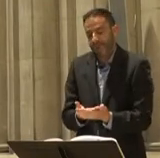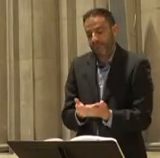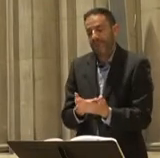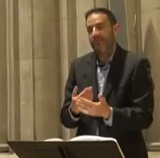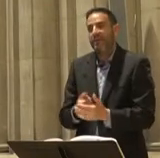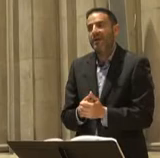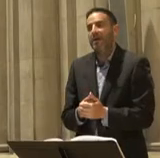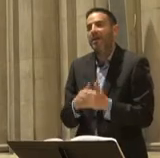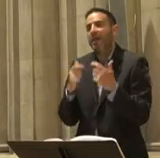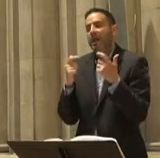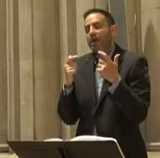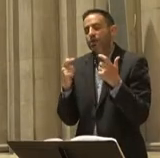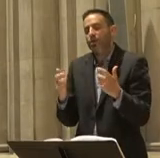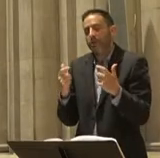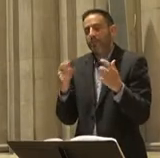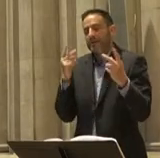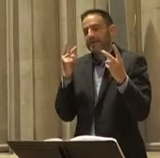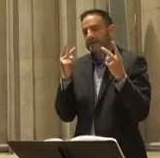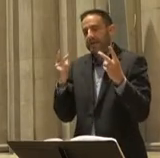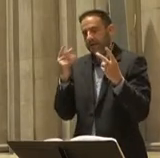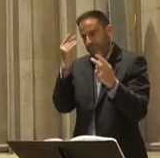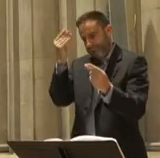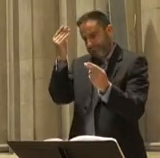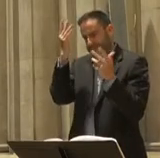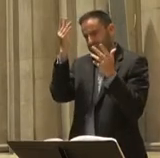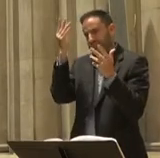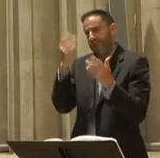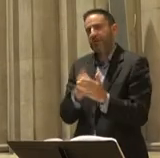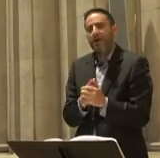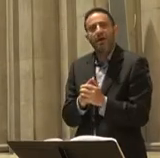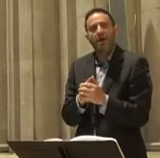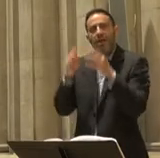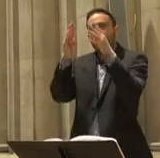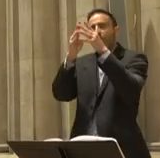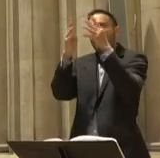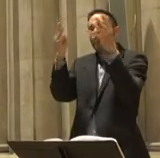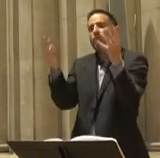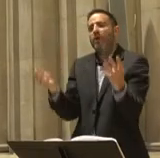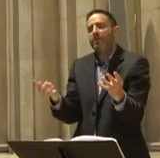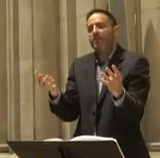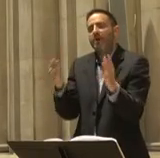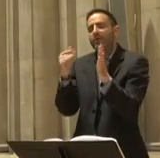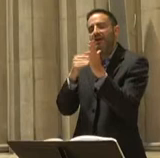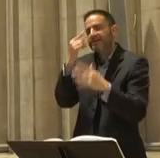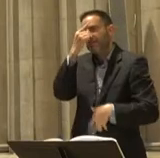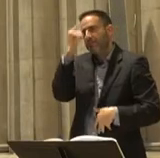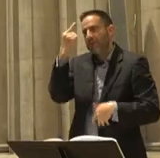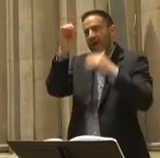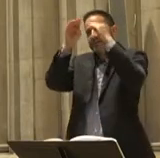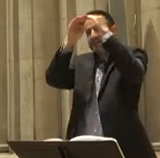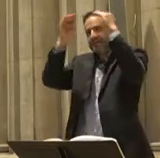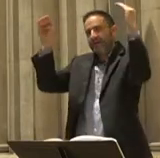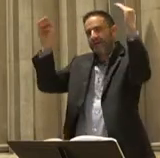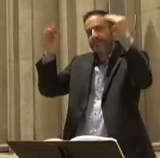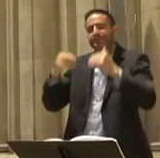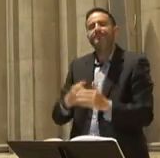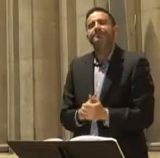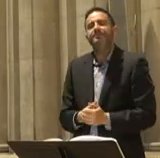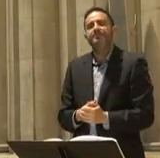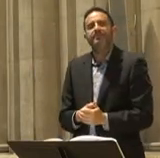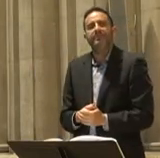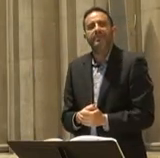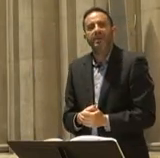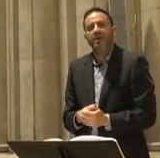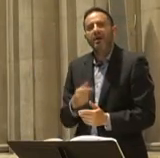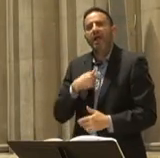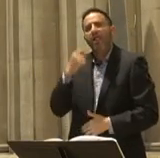that enormous sight was made known to us, the rainbow against the black sky. So that